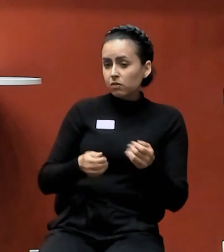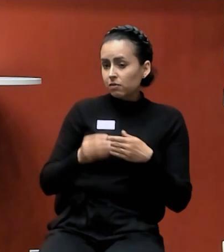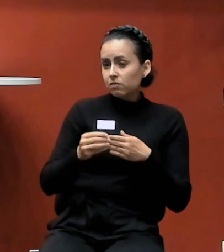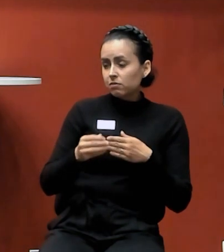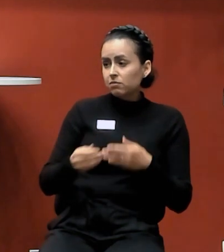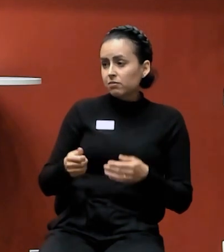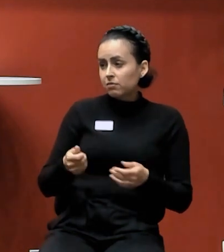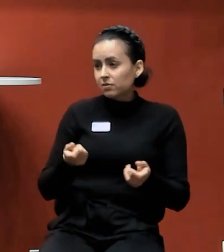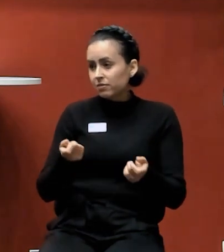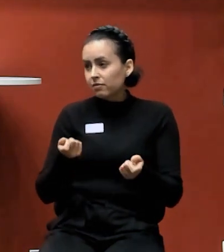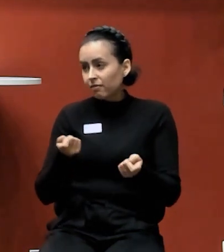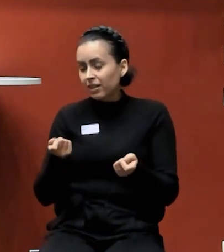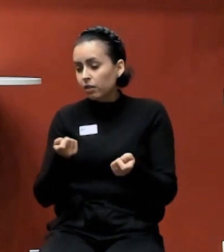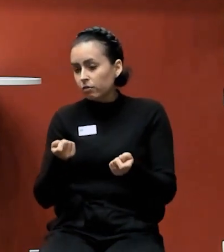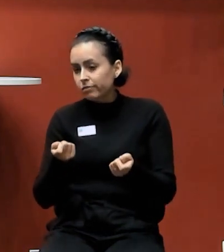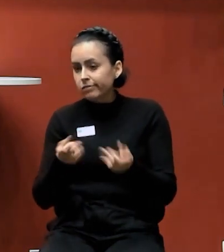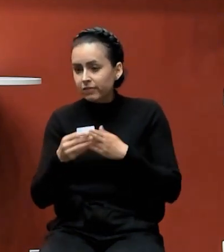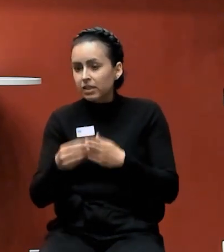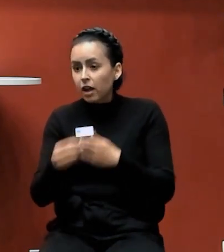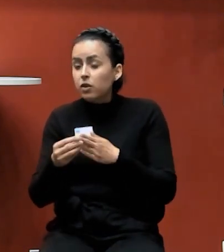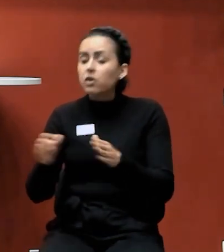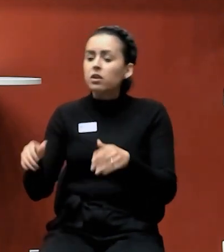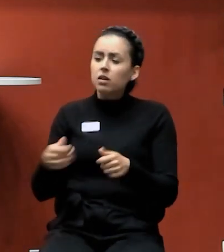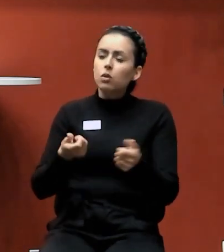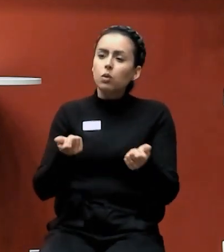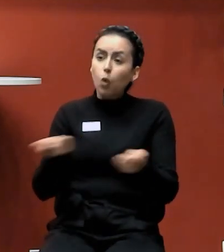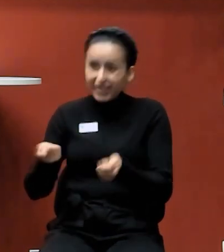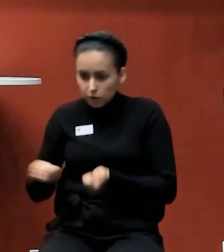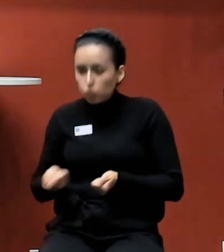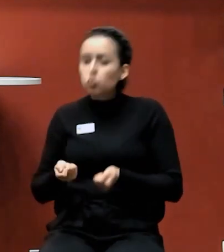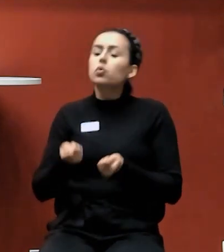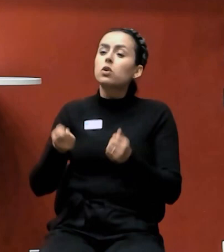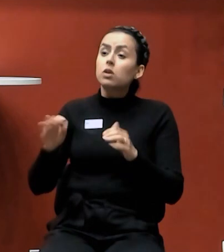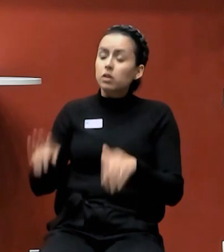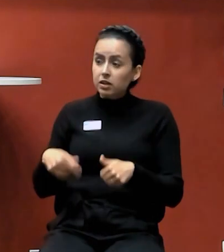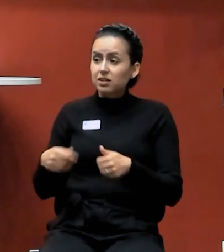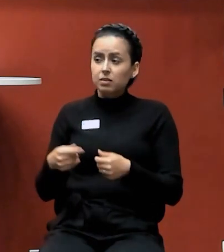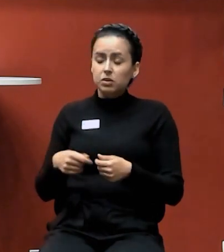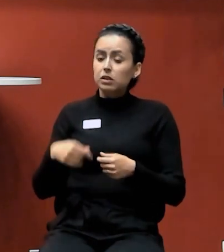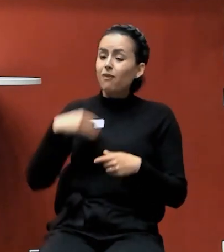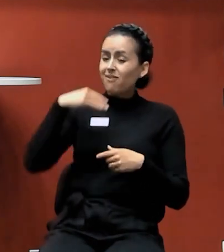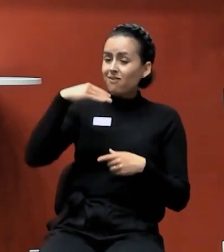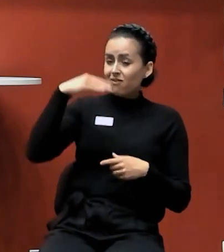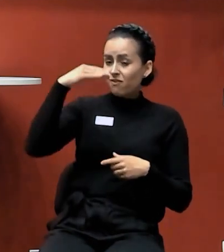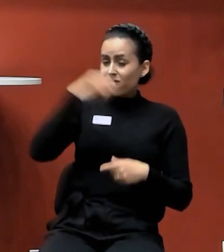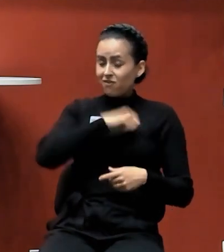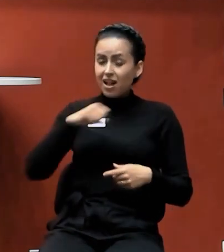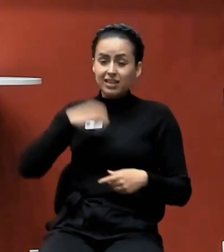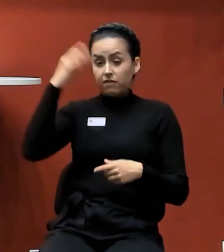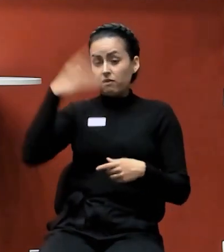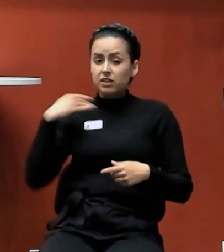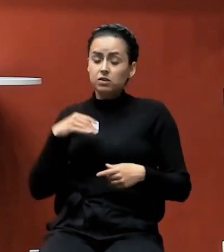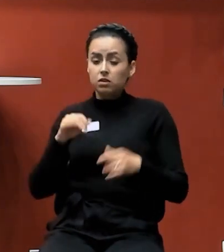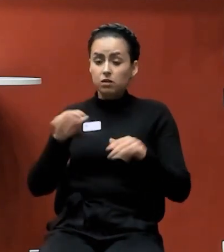He's 53 years old, not trained professionally, and you brought him in the mainstream dance festival. And I was